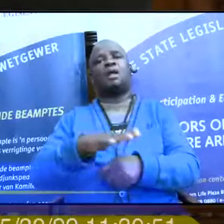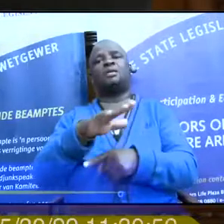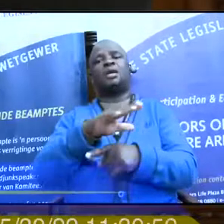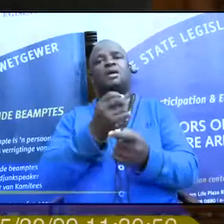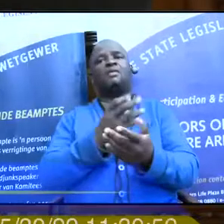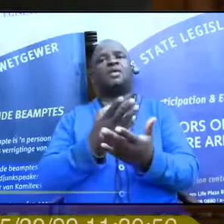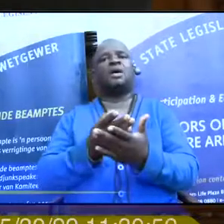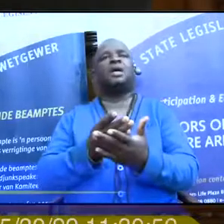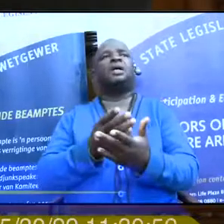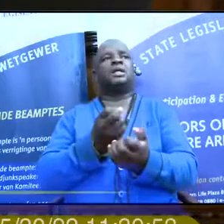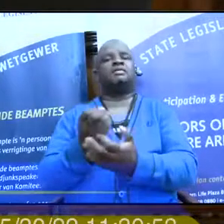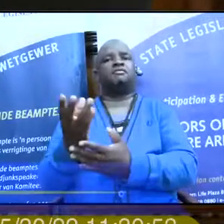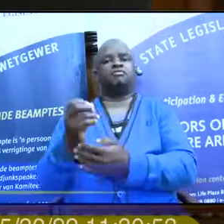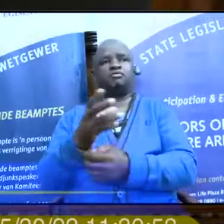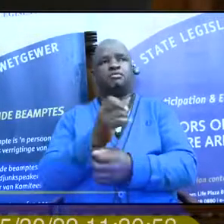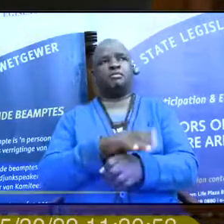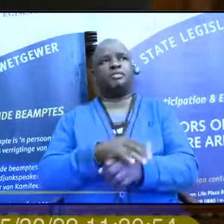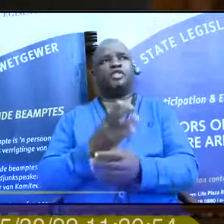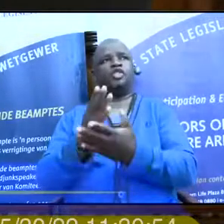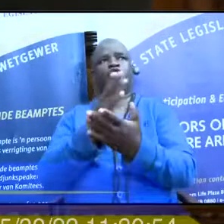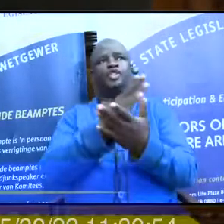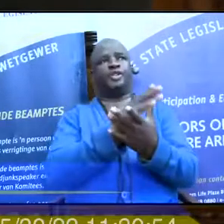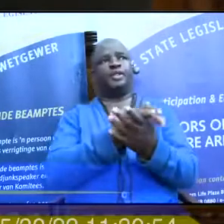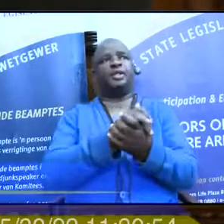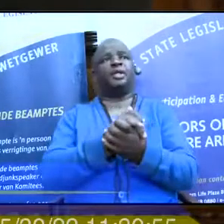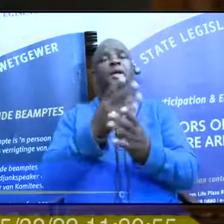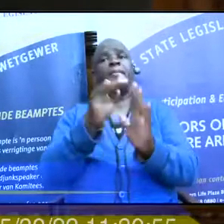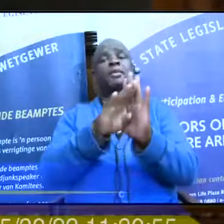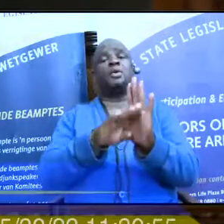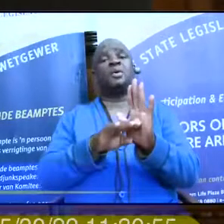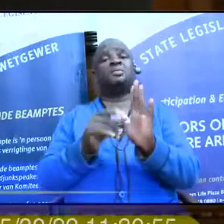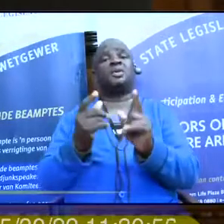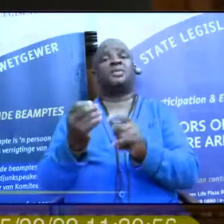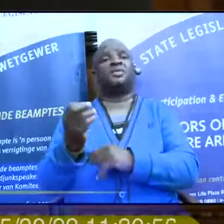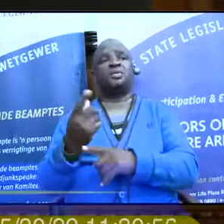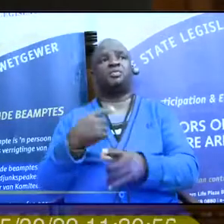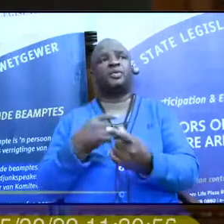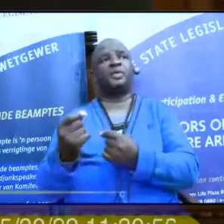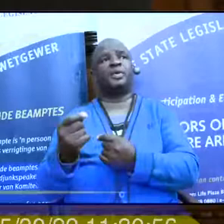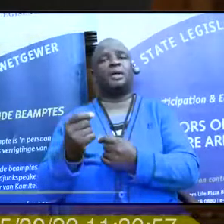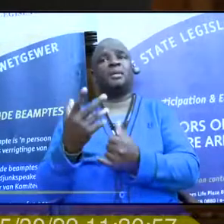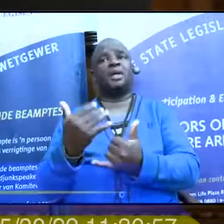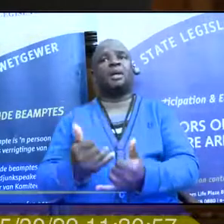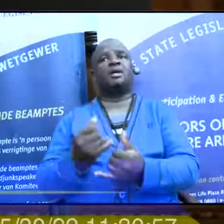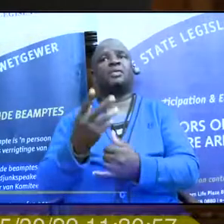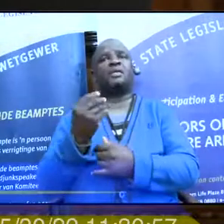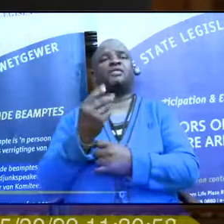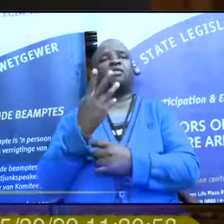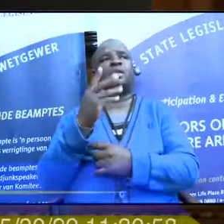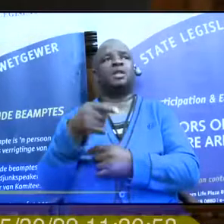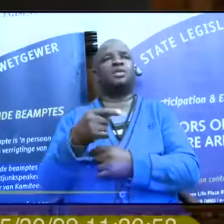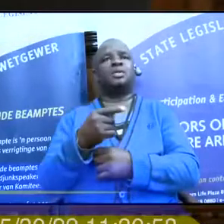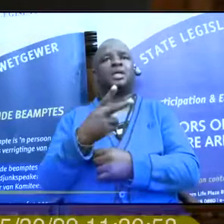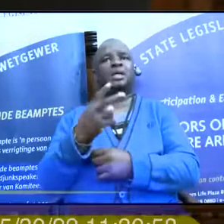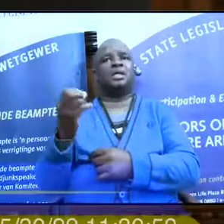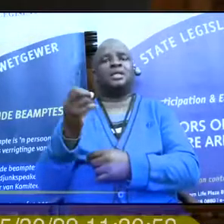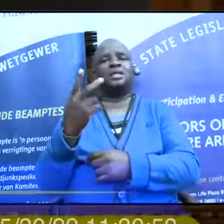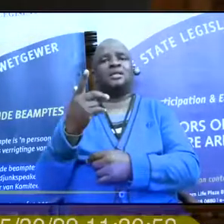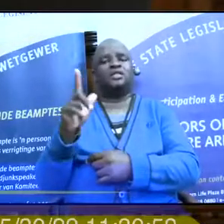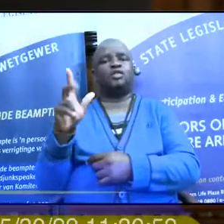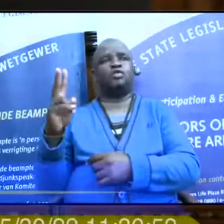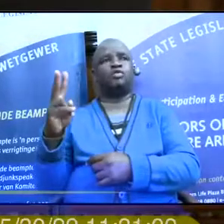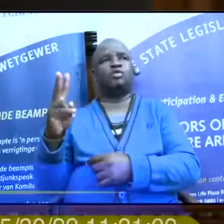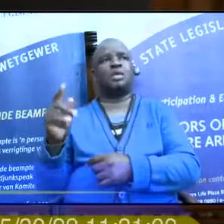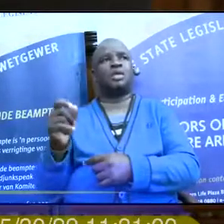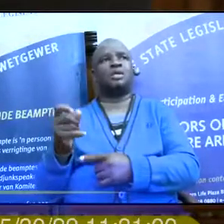there were a few transactions that had comple concluded but we had currently we have 4 872 land